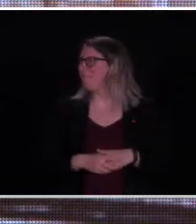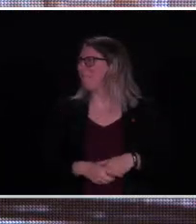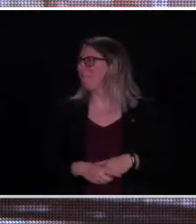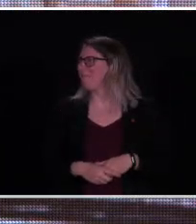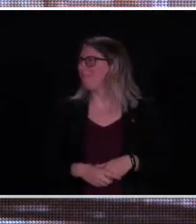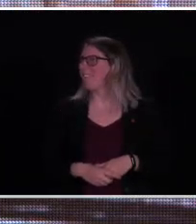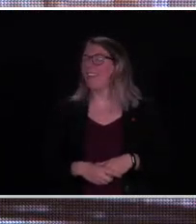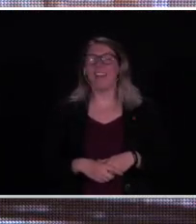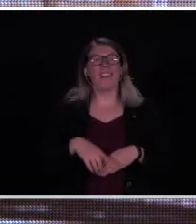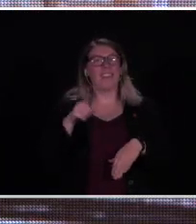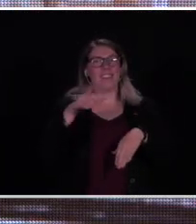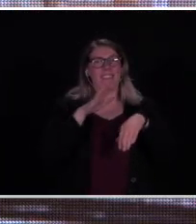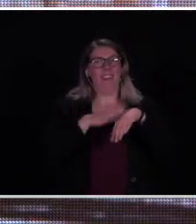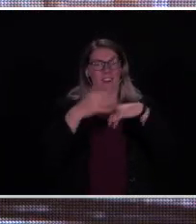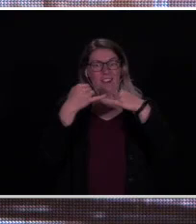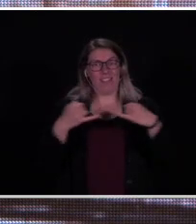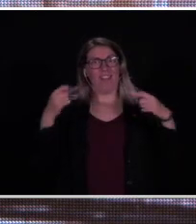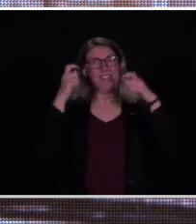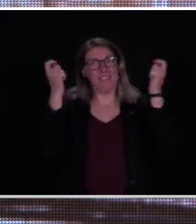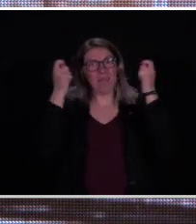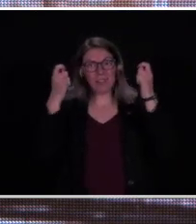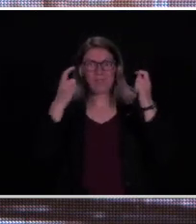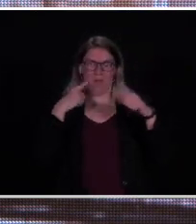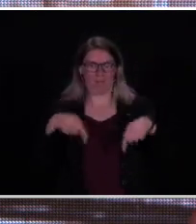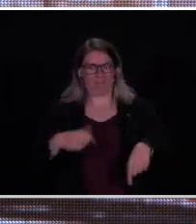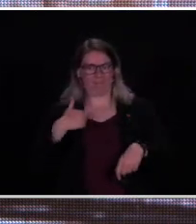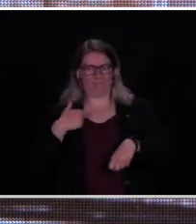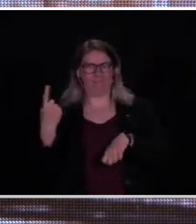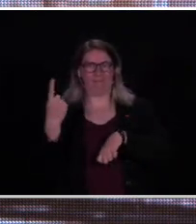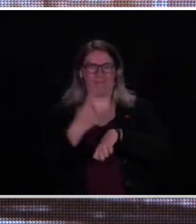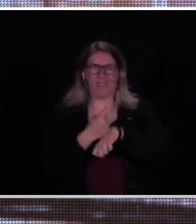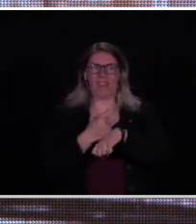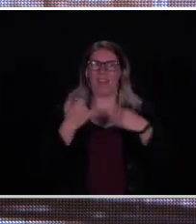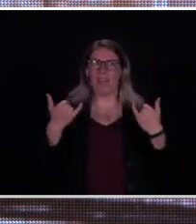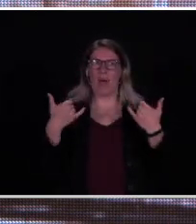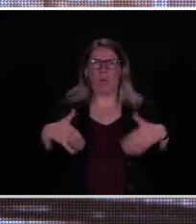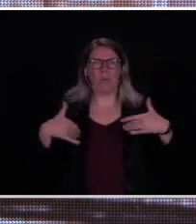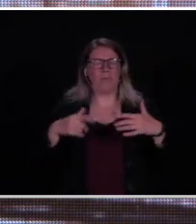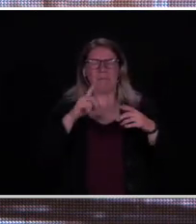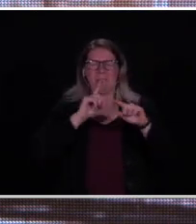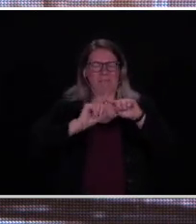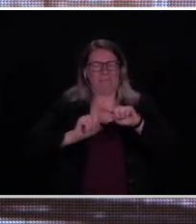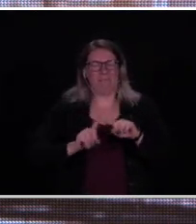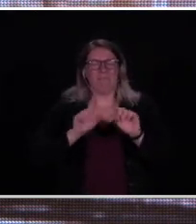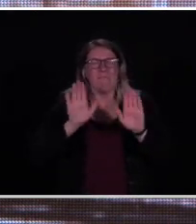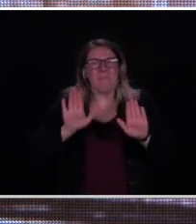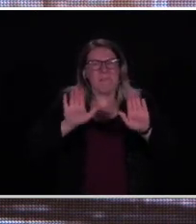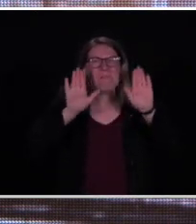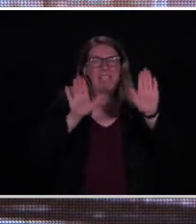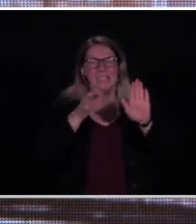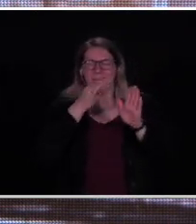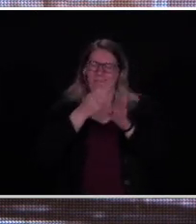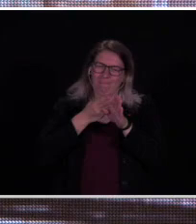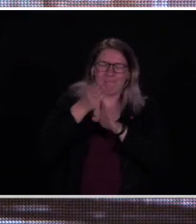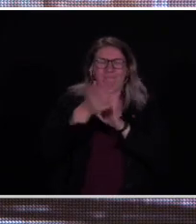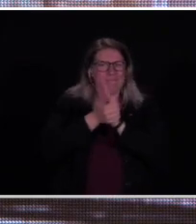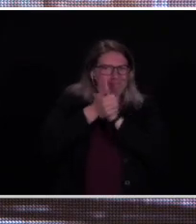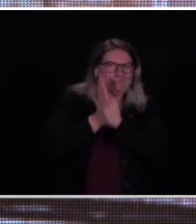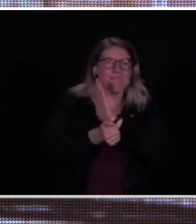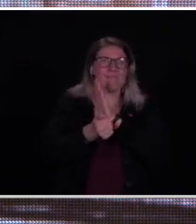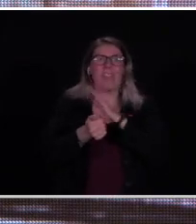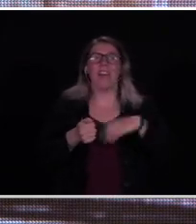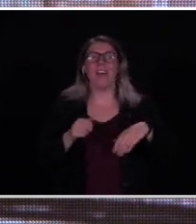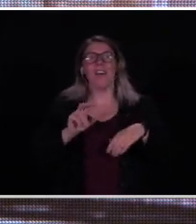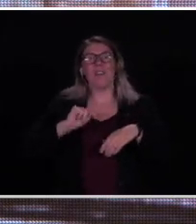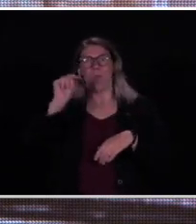virtual celebration of Canada Day continues to be enriched by the motherlode of musical talent here in North Van. And the North Van, the